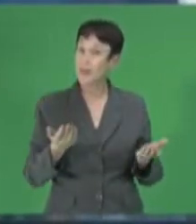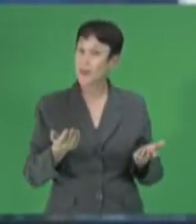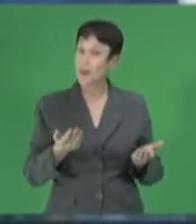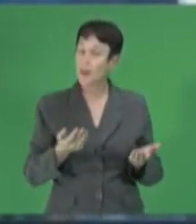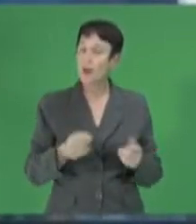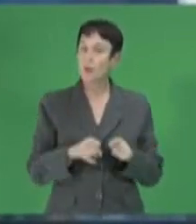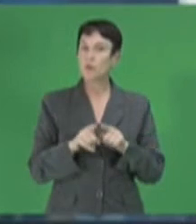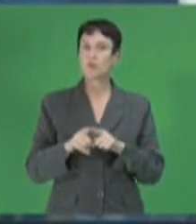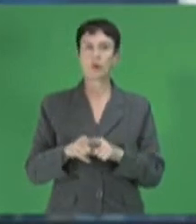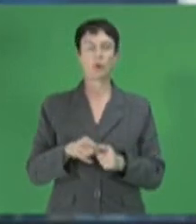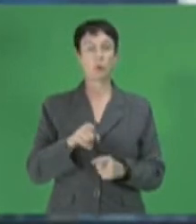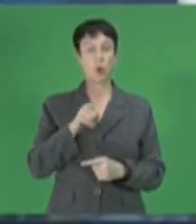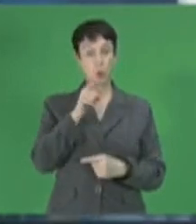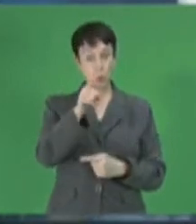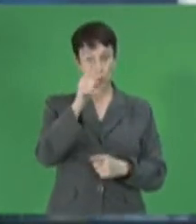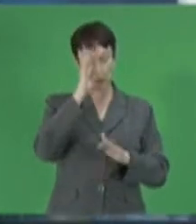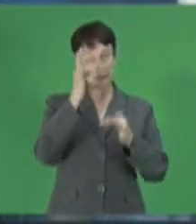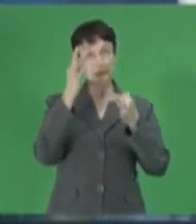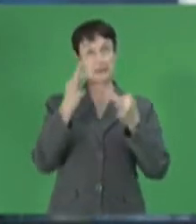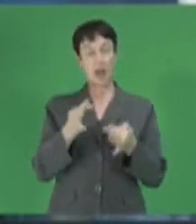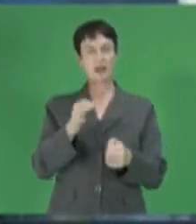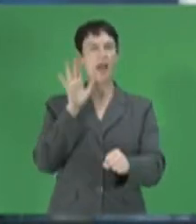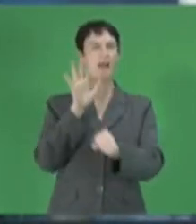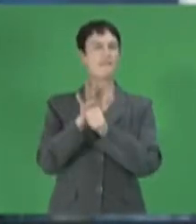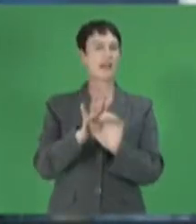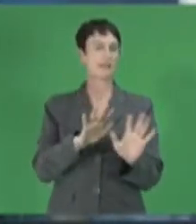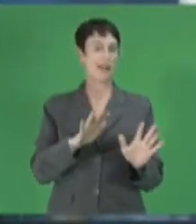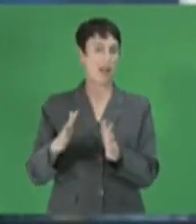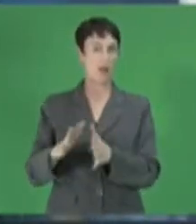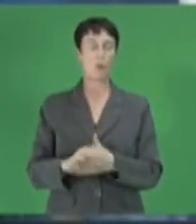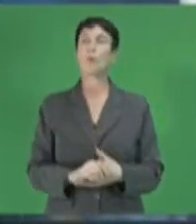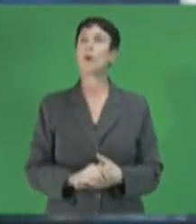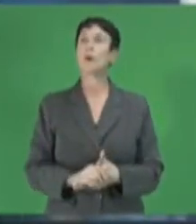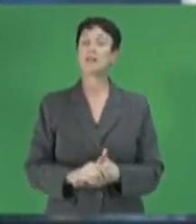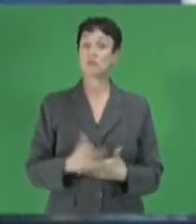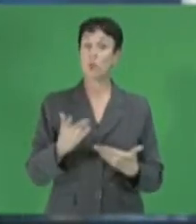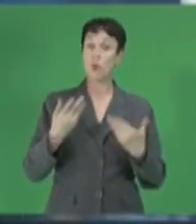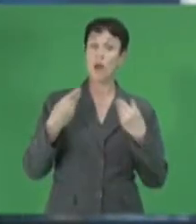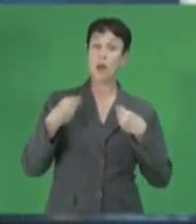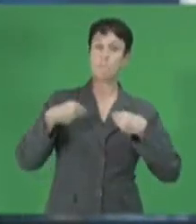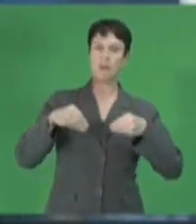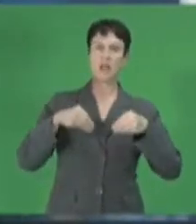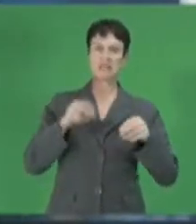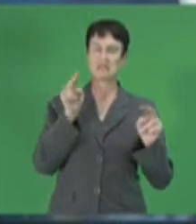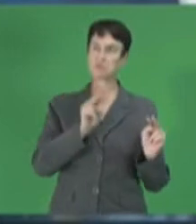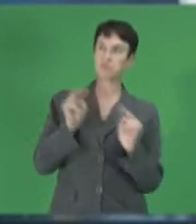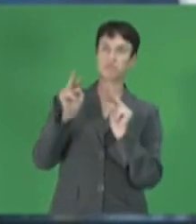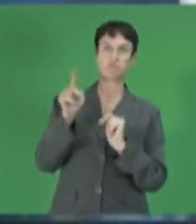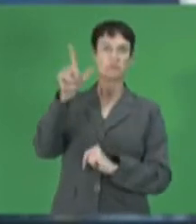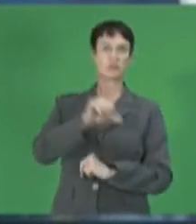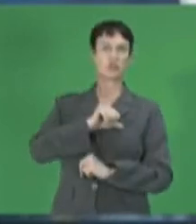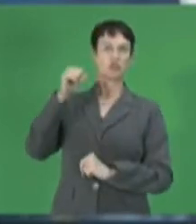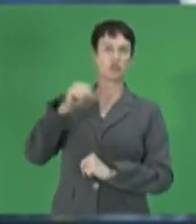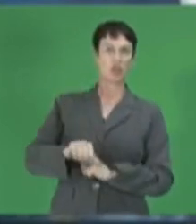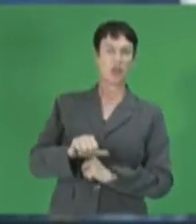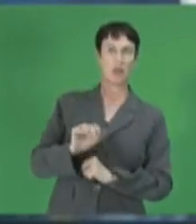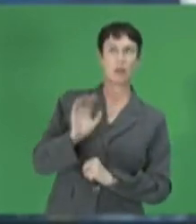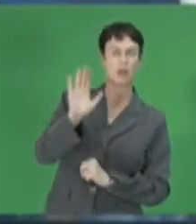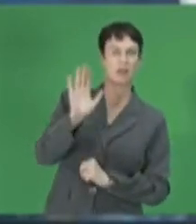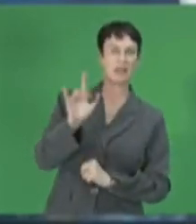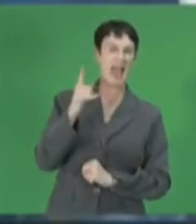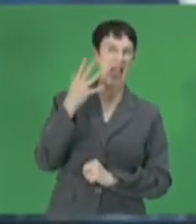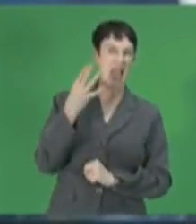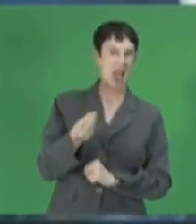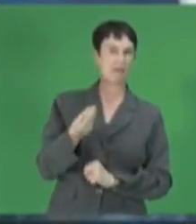decision making? Markets are concerned about China Evergrande Group's liquidity issues